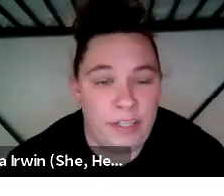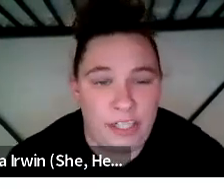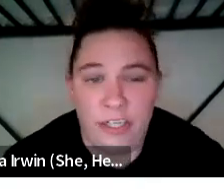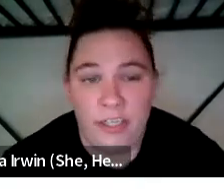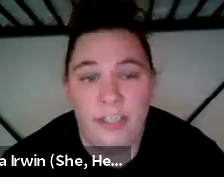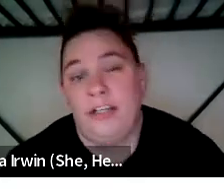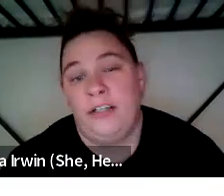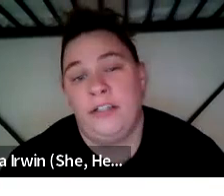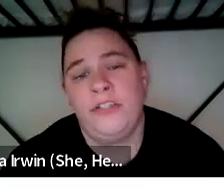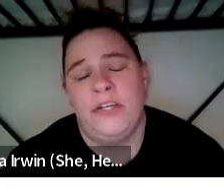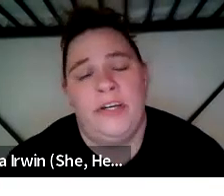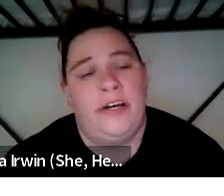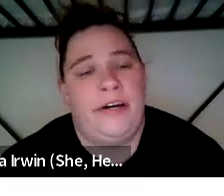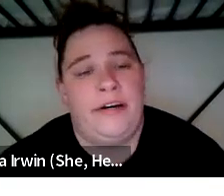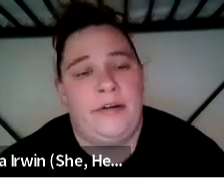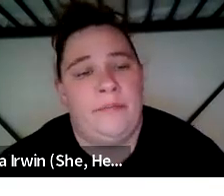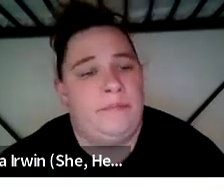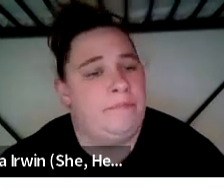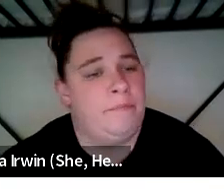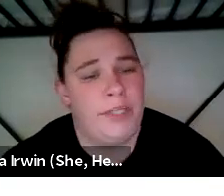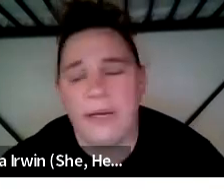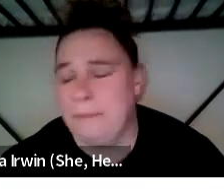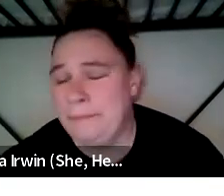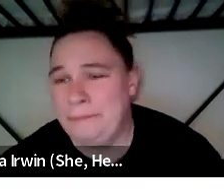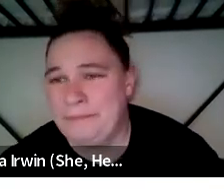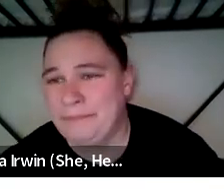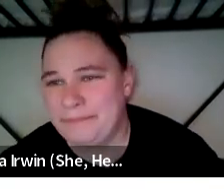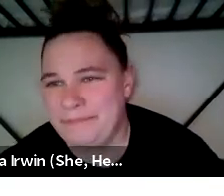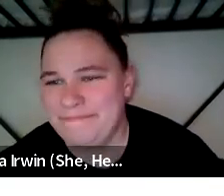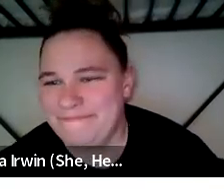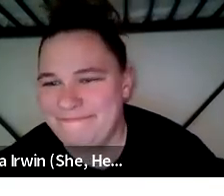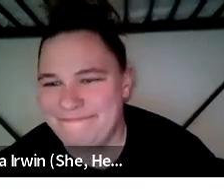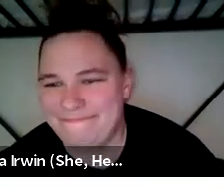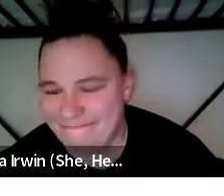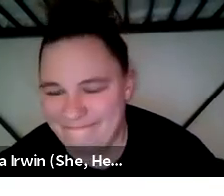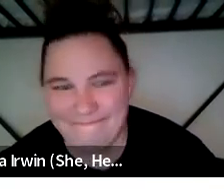go by she, her, and hers. So yeah.